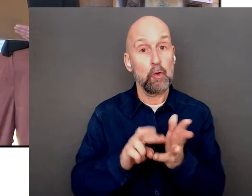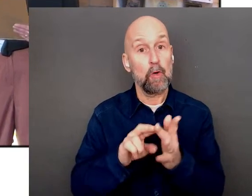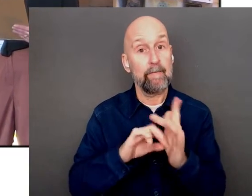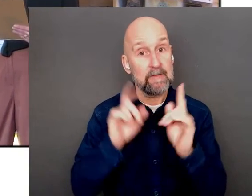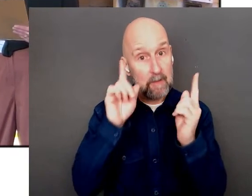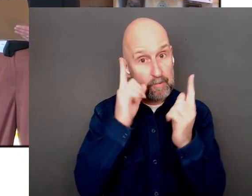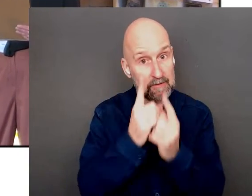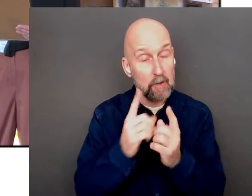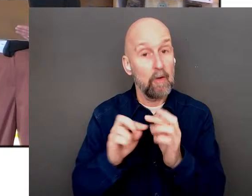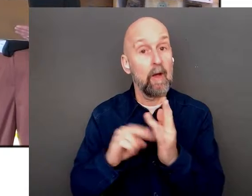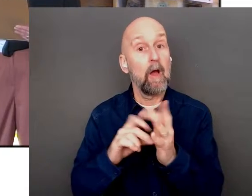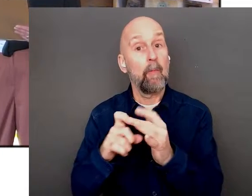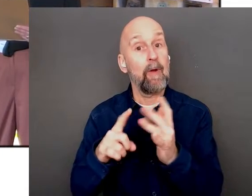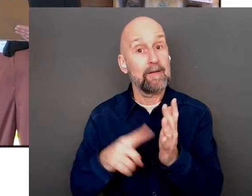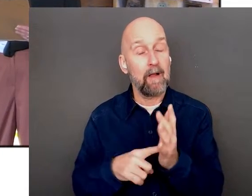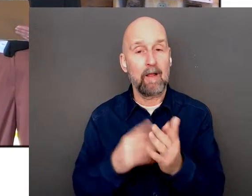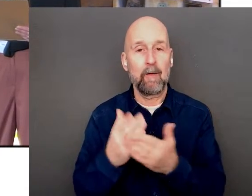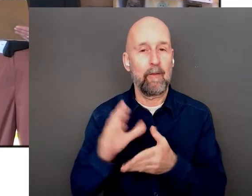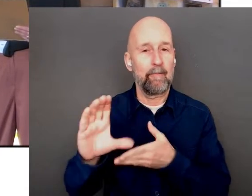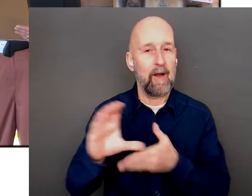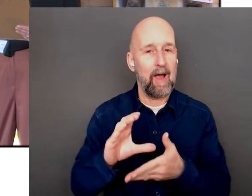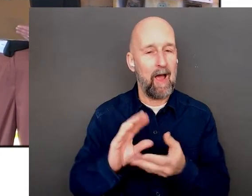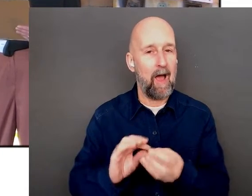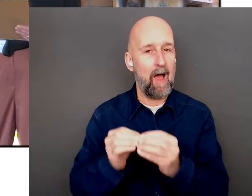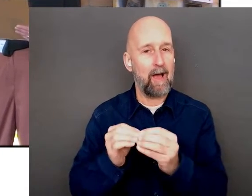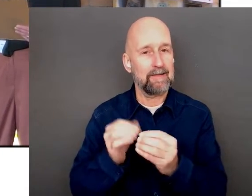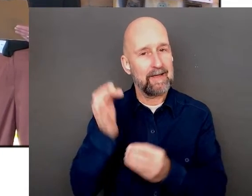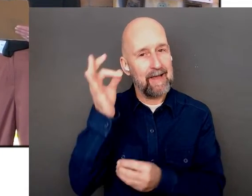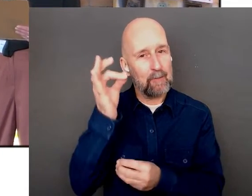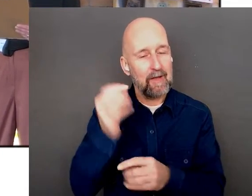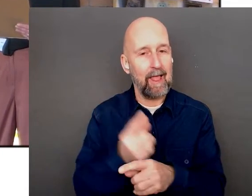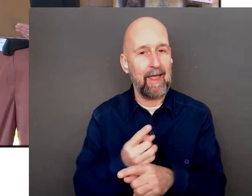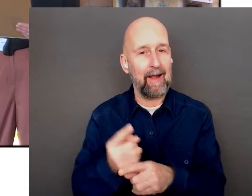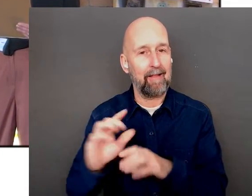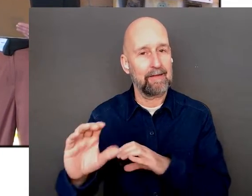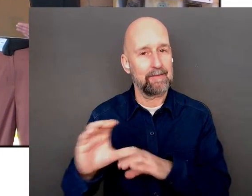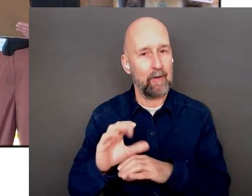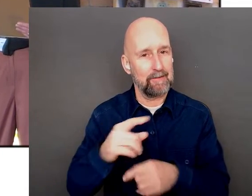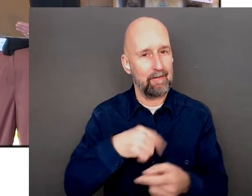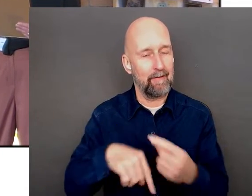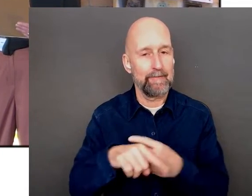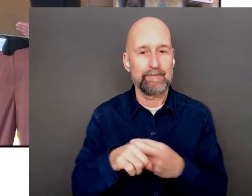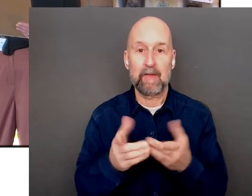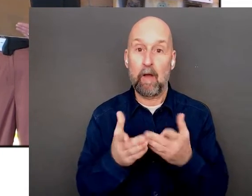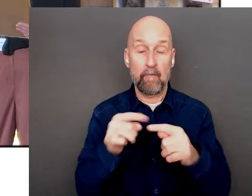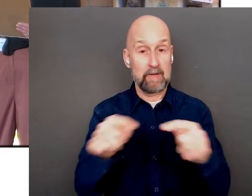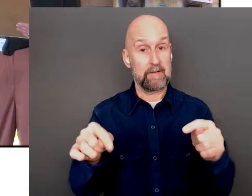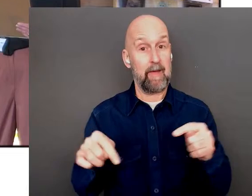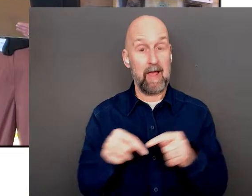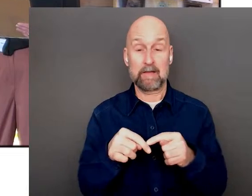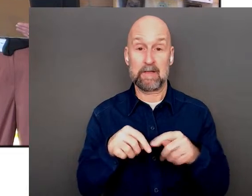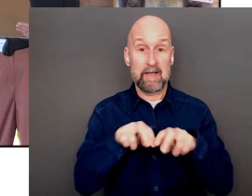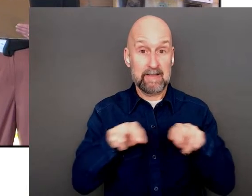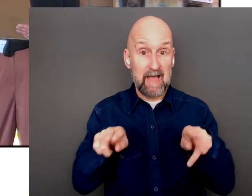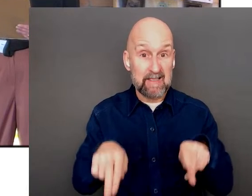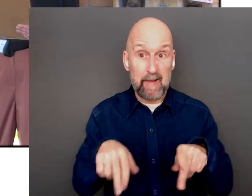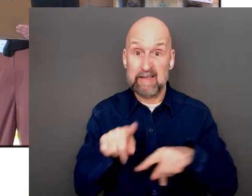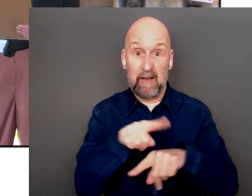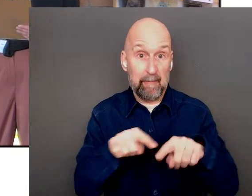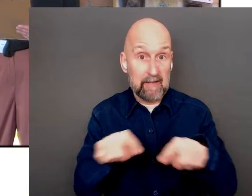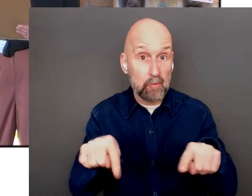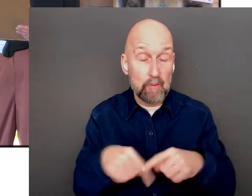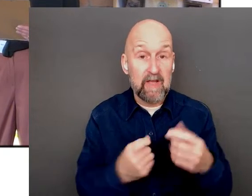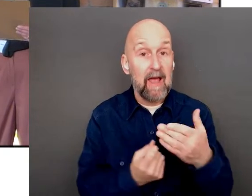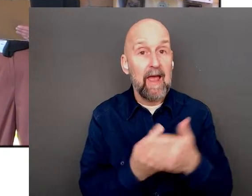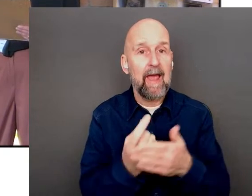and funded by the Arts Council England. We offer studio space, desk space, meeting rooms, events and opportunities to